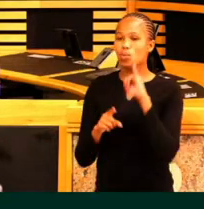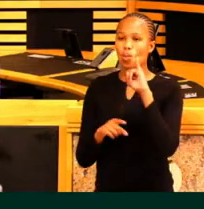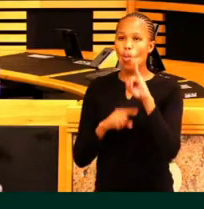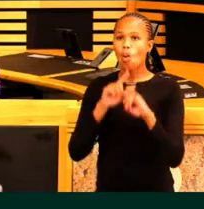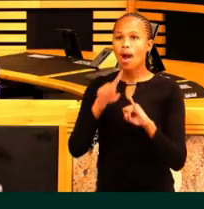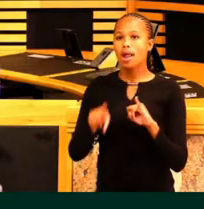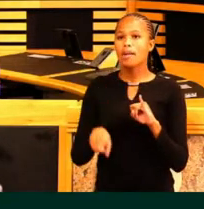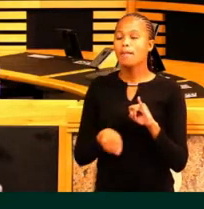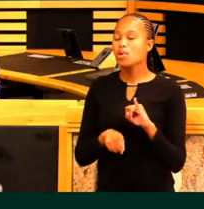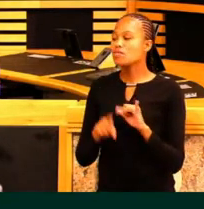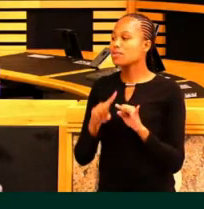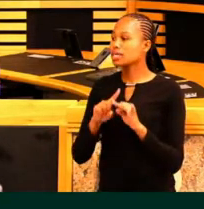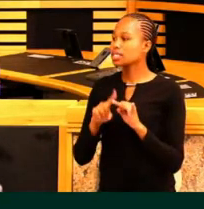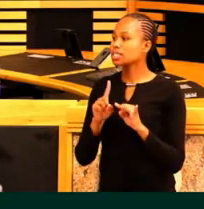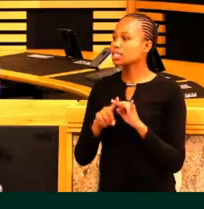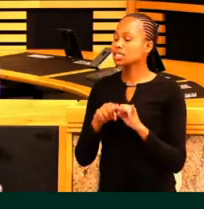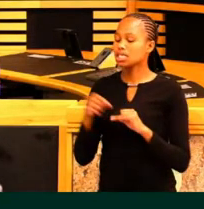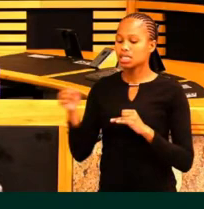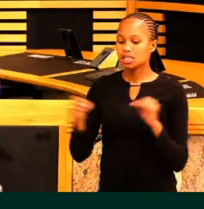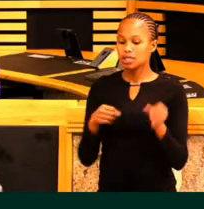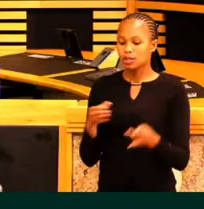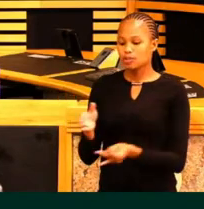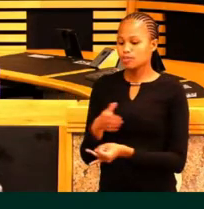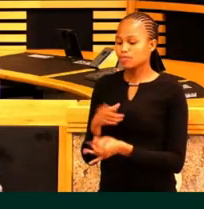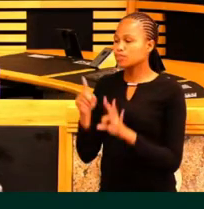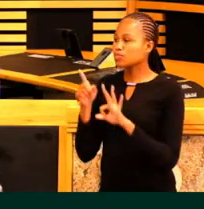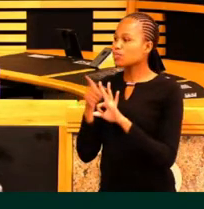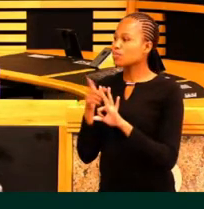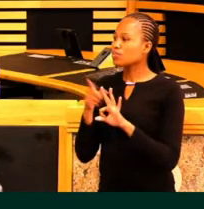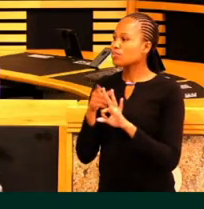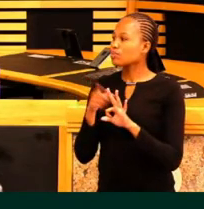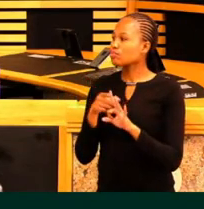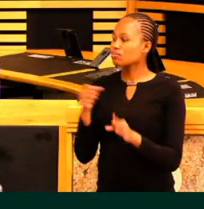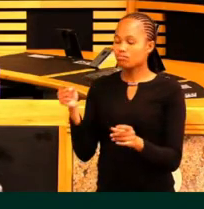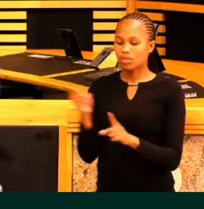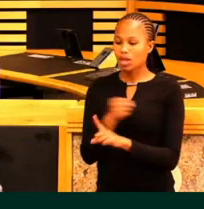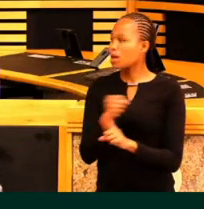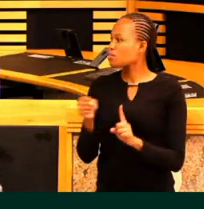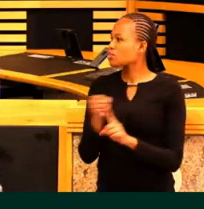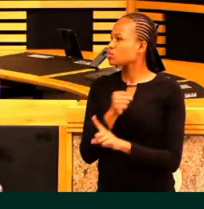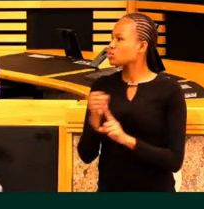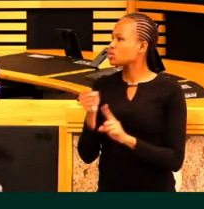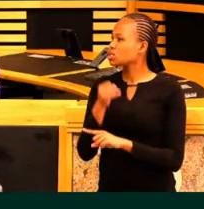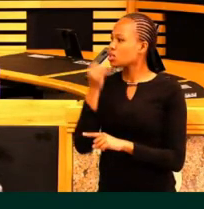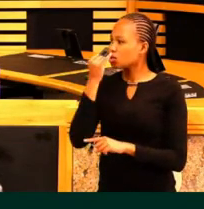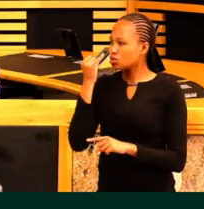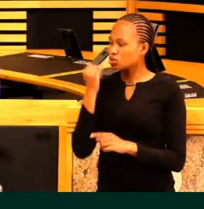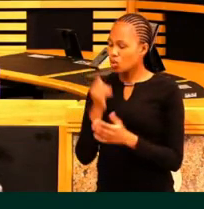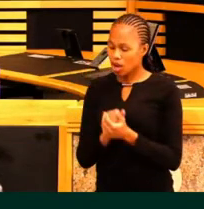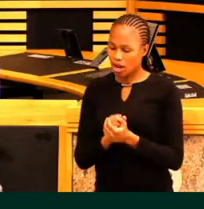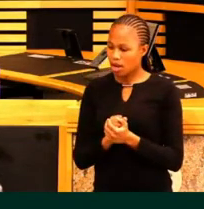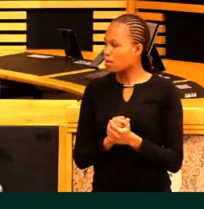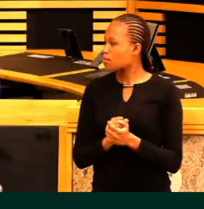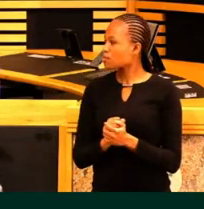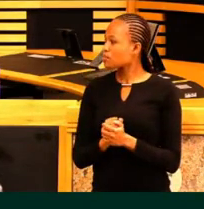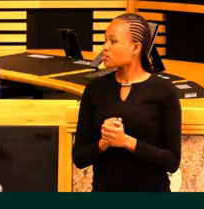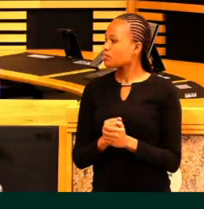two unemployment three is substance and drug abuse foreign